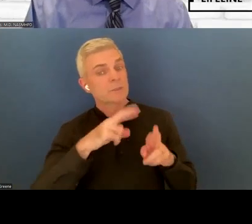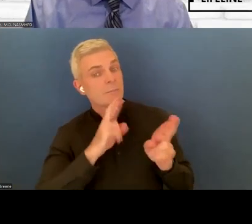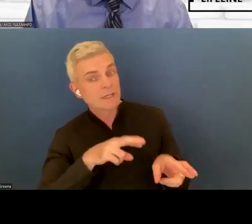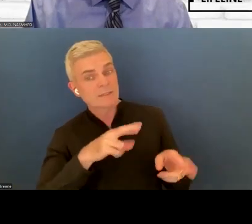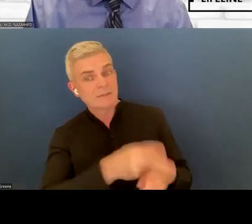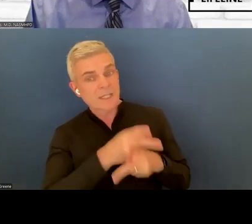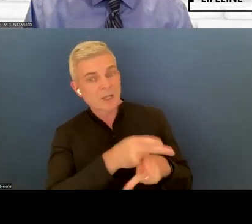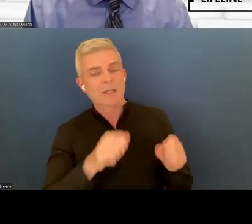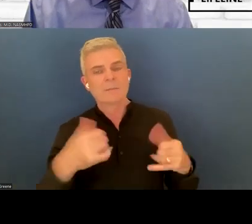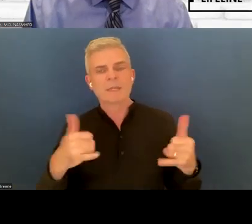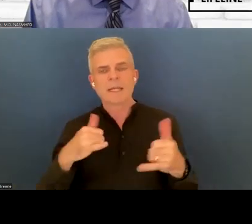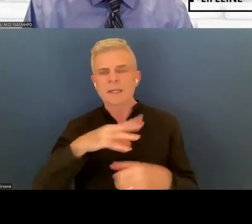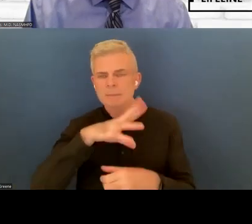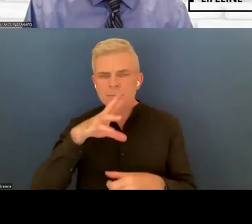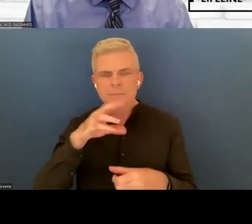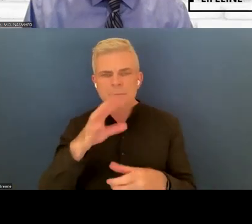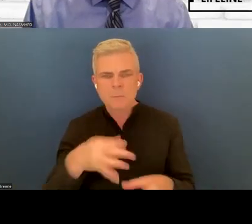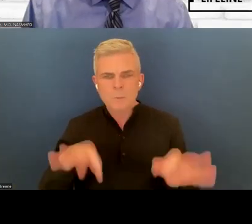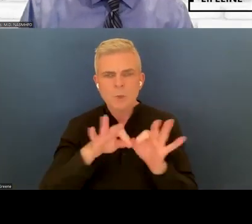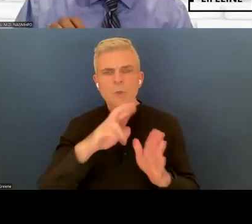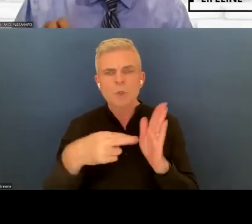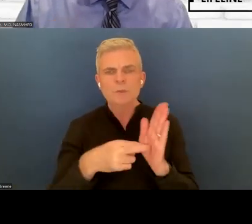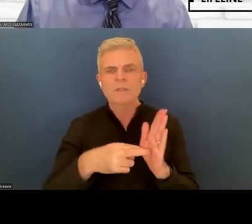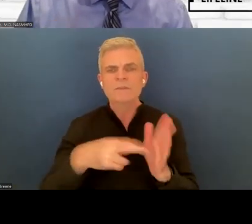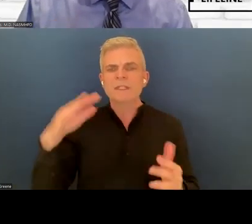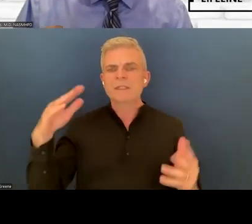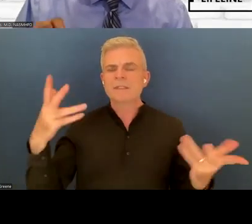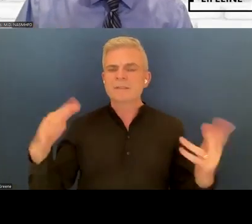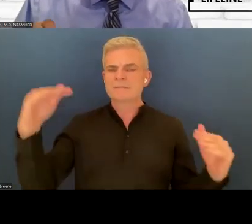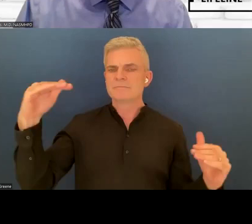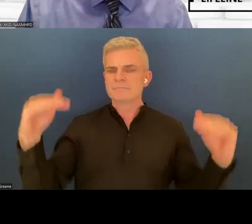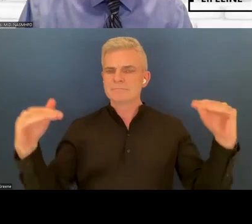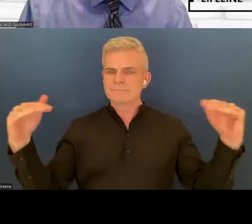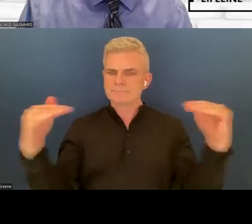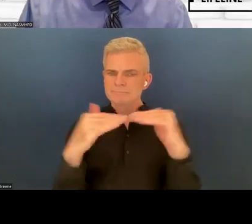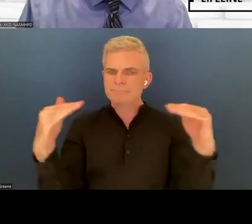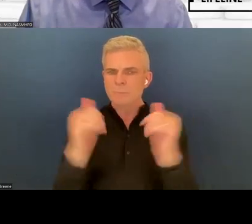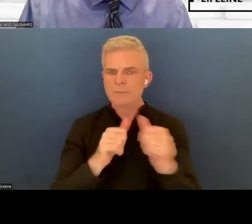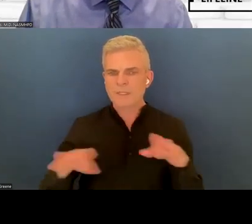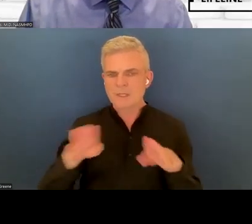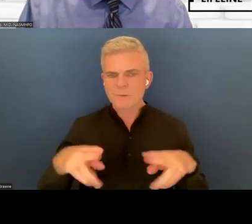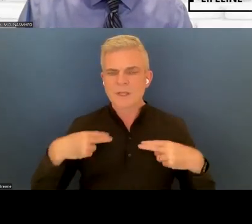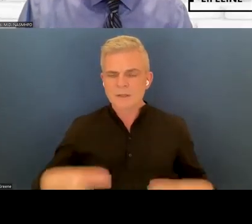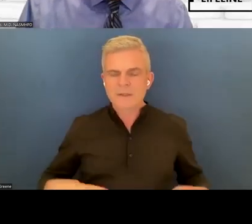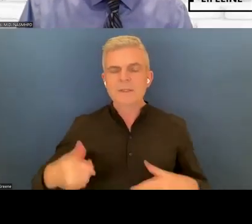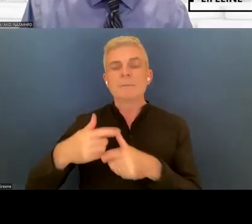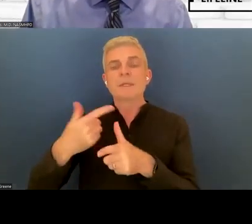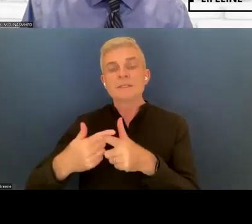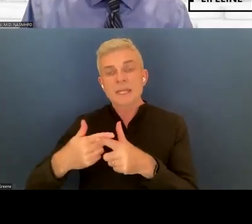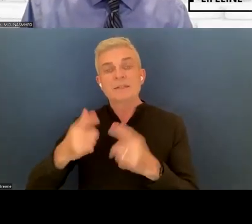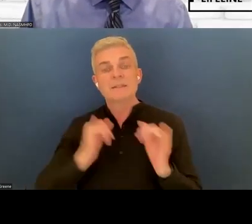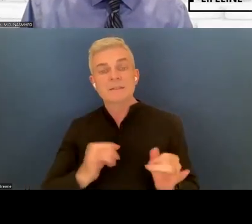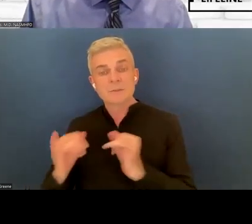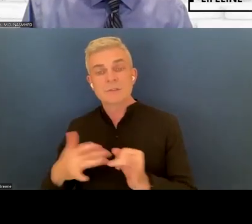decreasing disparities in behavioral health, because when the individuals then feel comfortable with their care, they're more